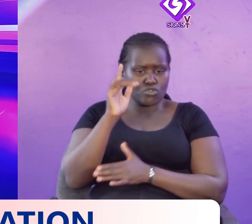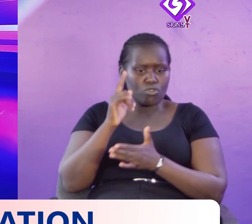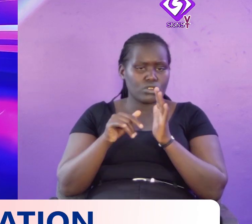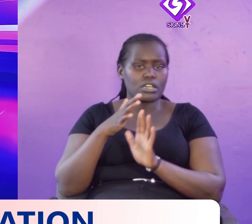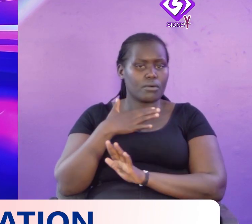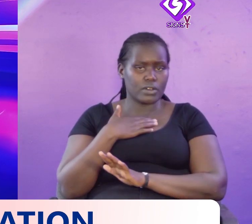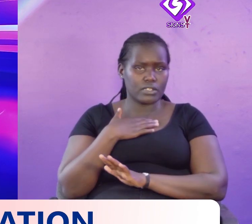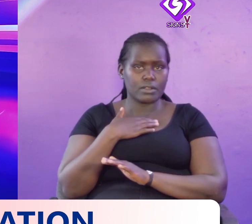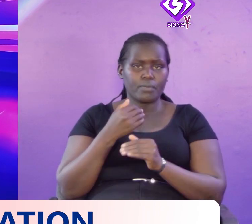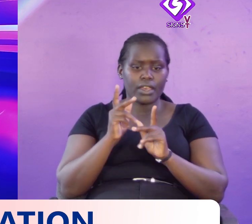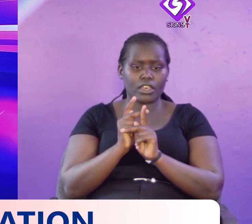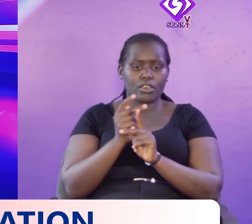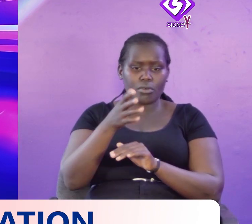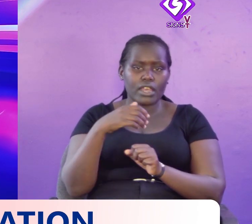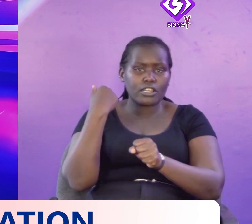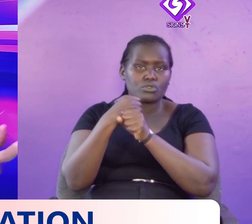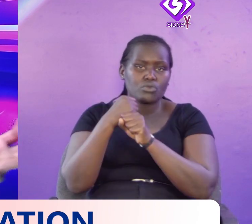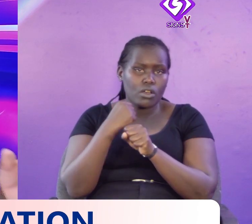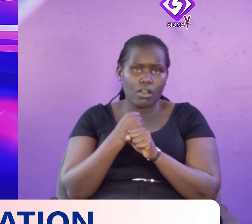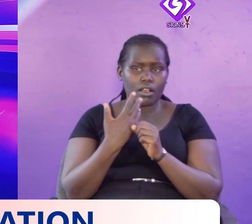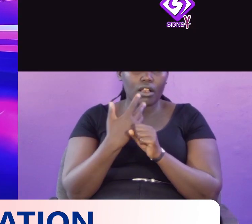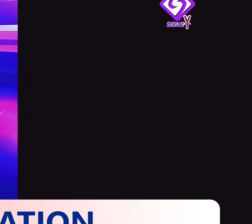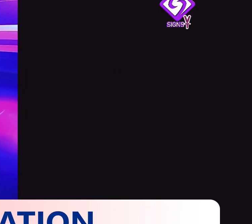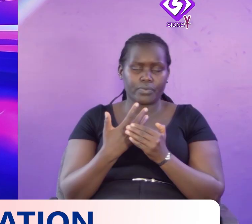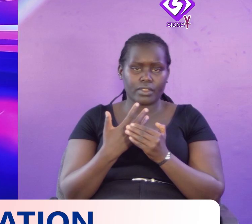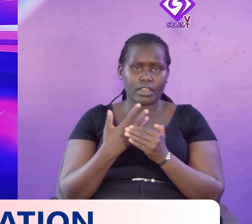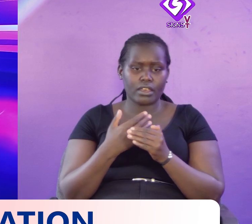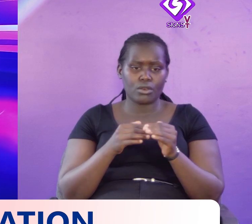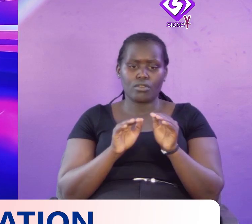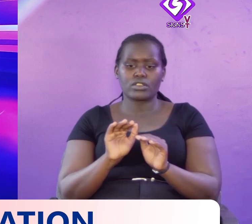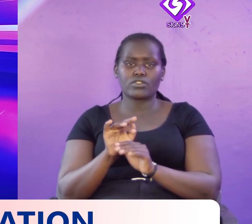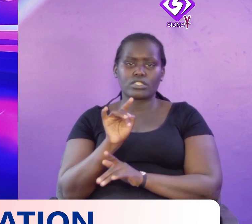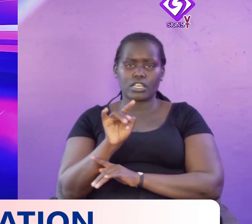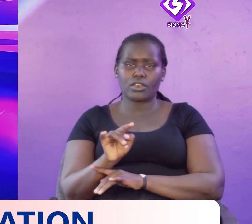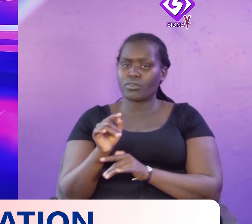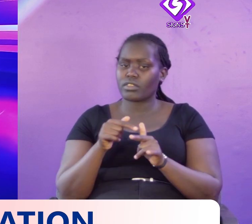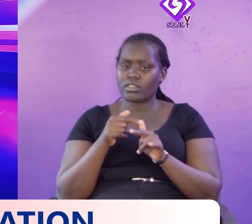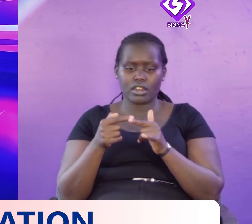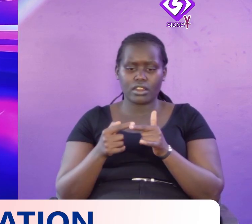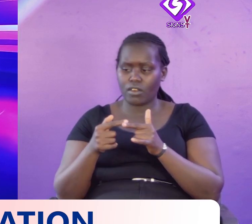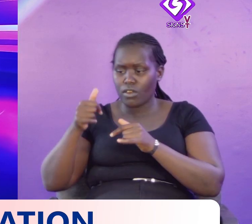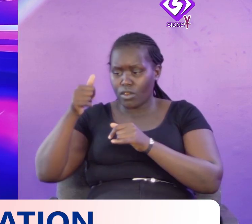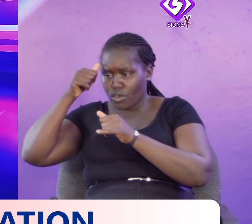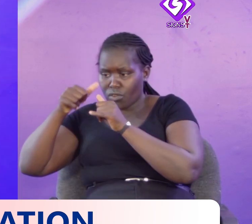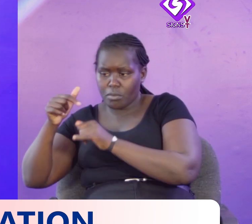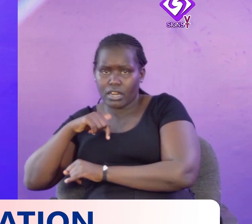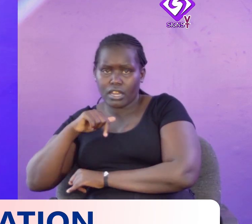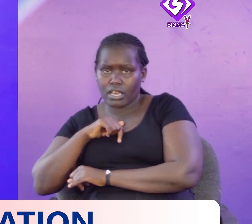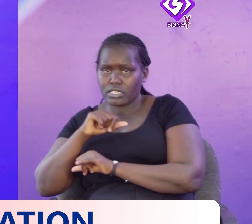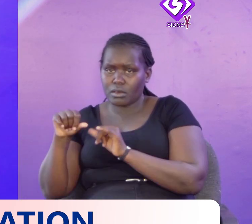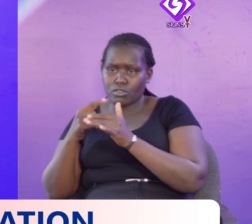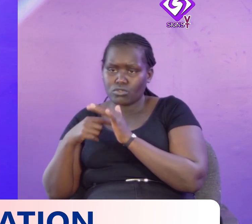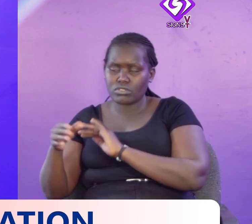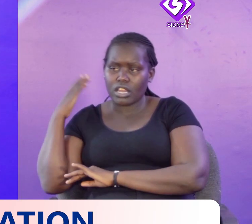I put you there to work. Some sabotage me, yet they are with me. You know, you're reminding us of the former President